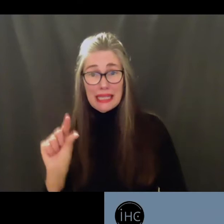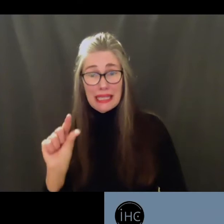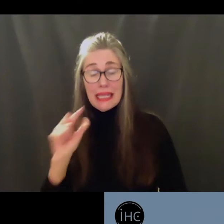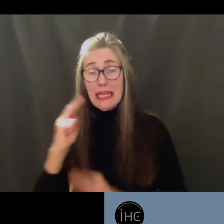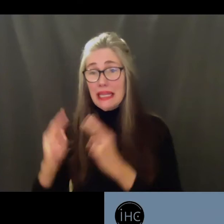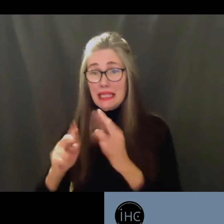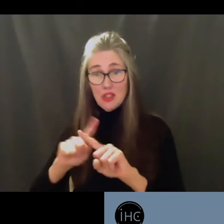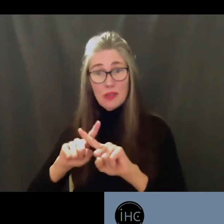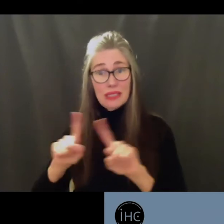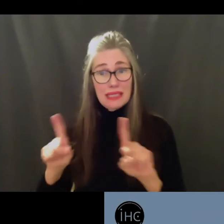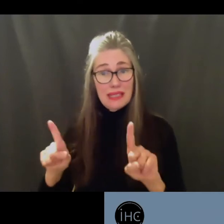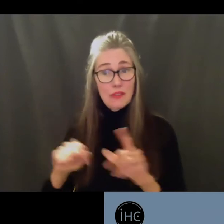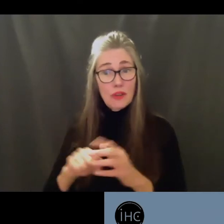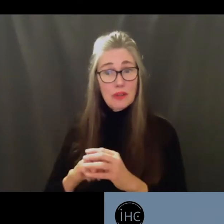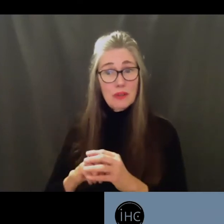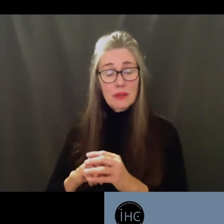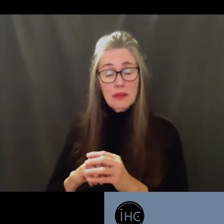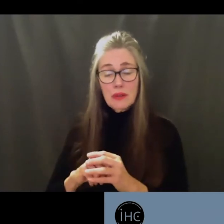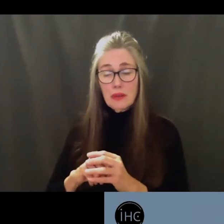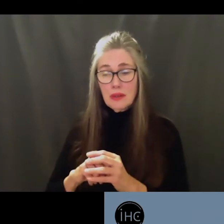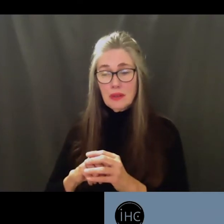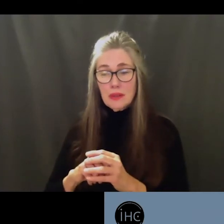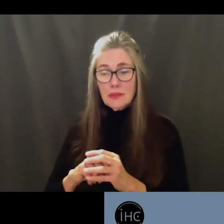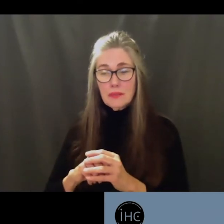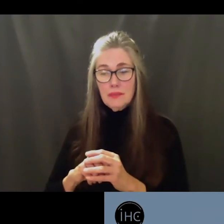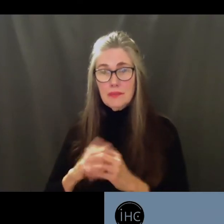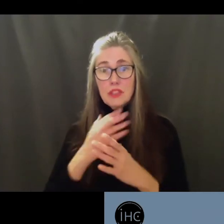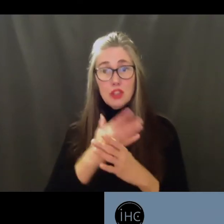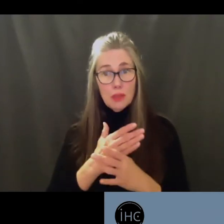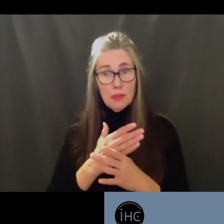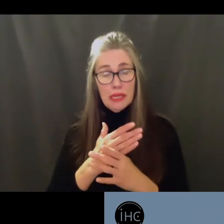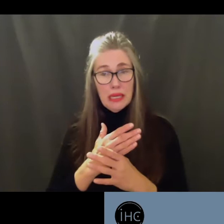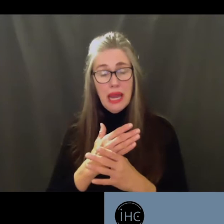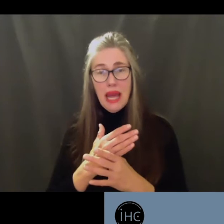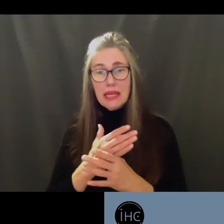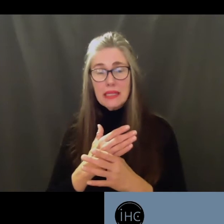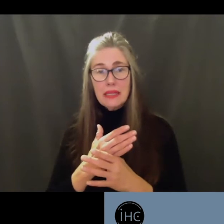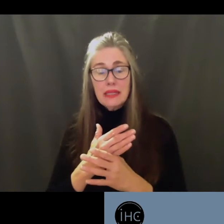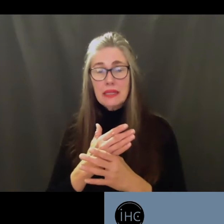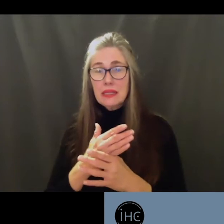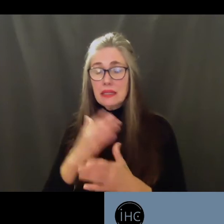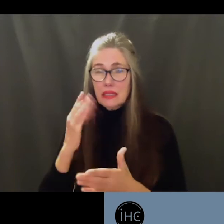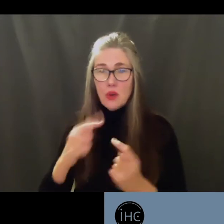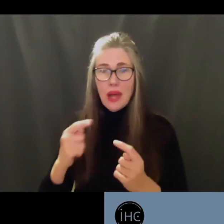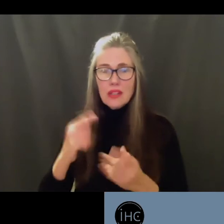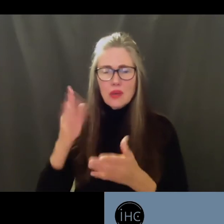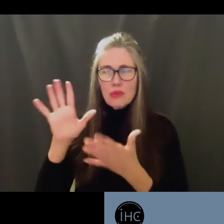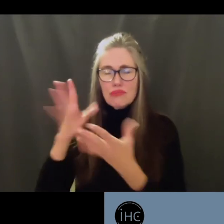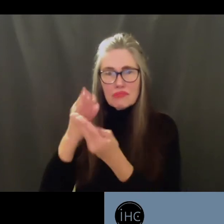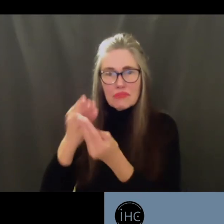in this regard. So Germany had denazification, and there was a destruction of Nazi symbols,